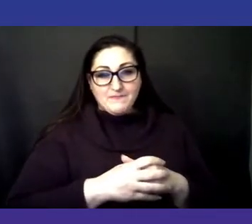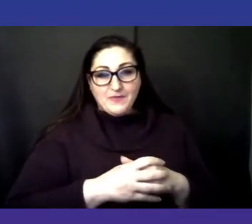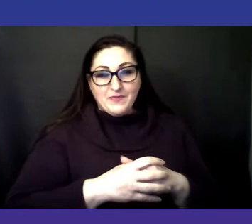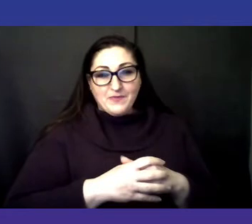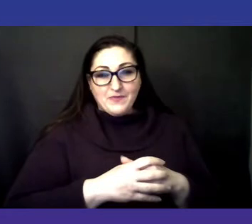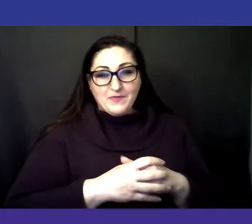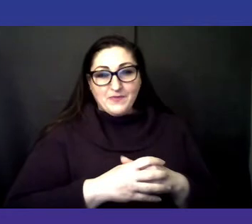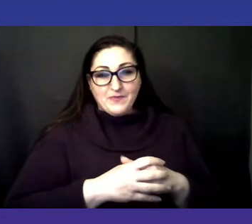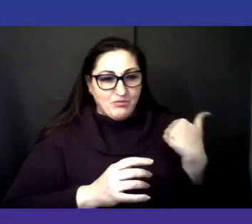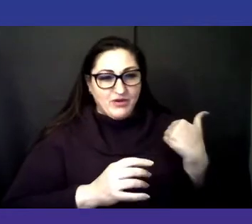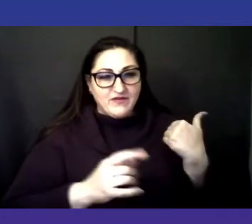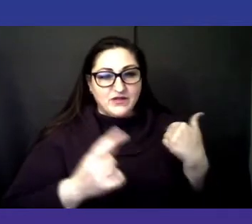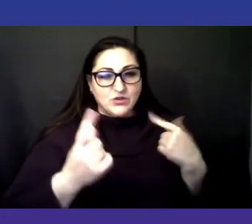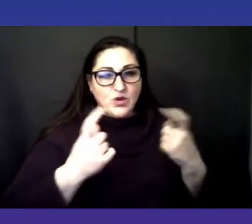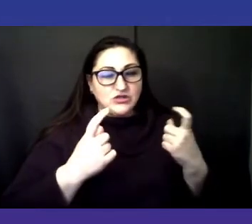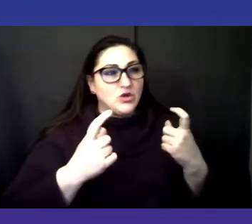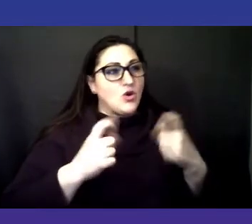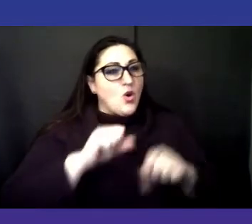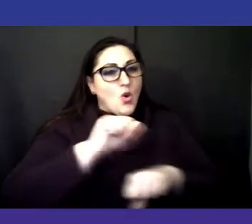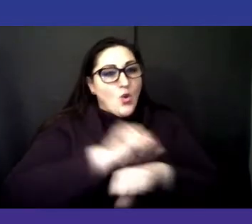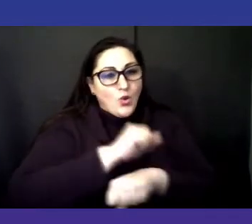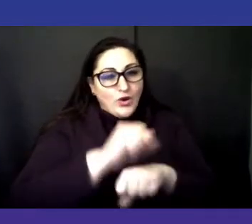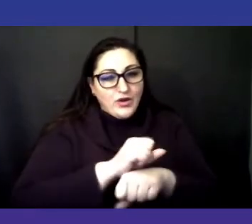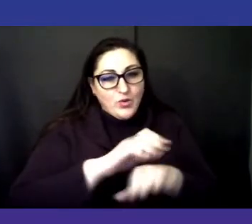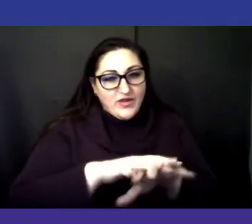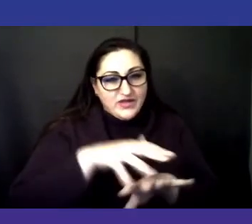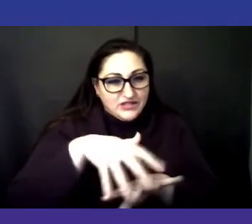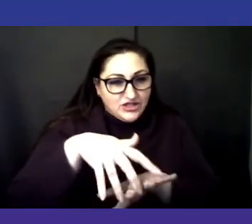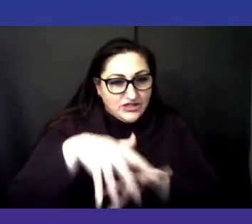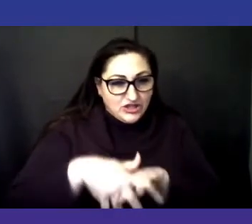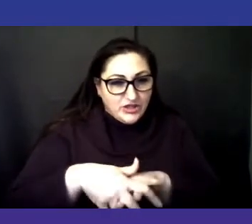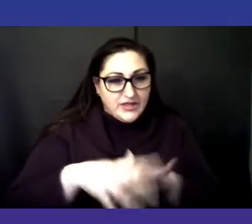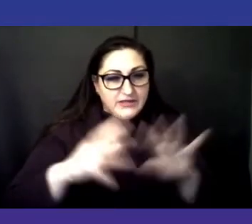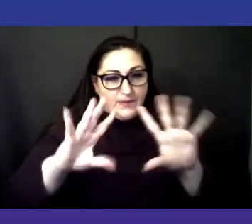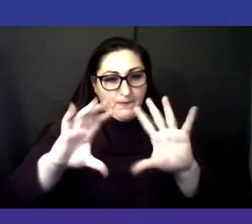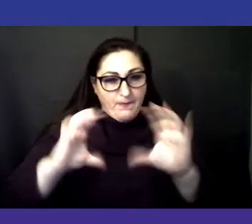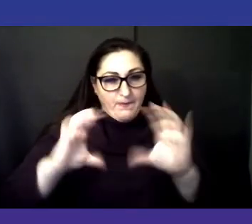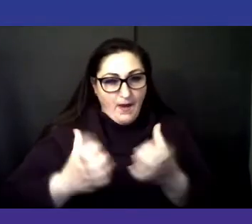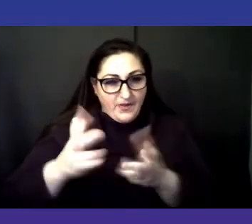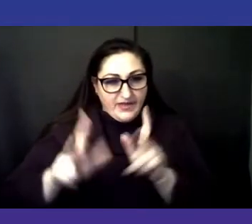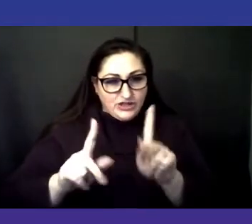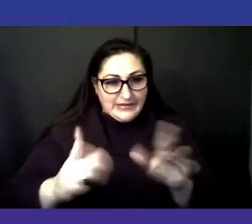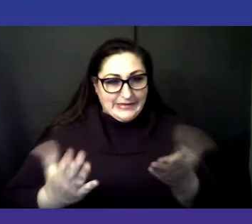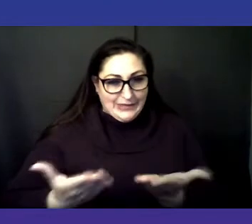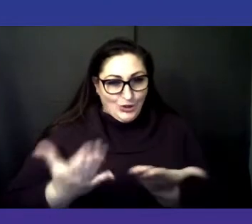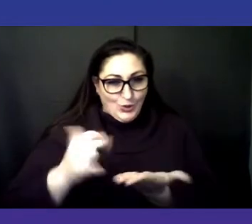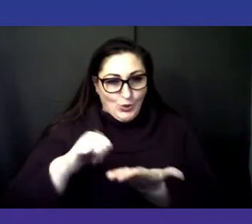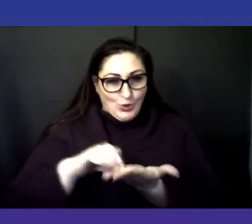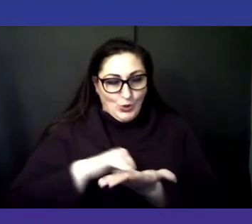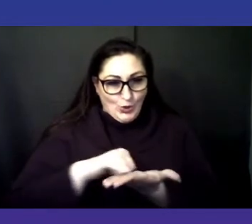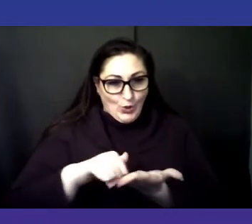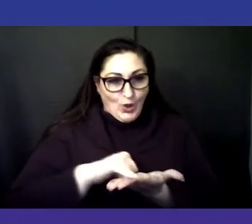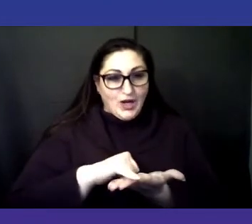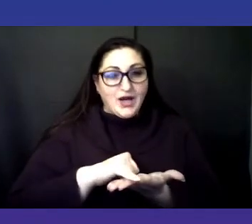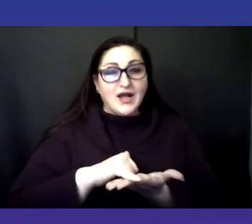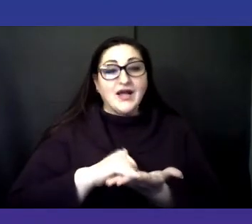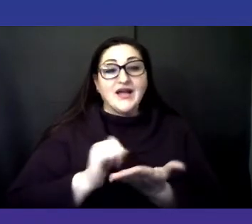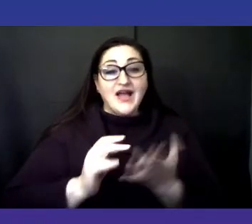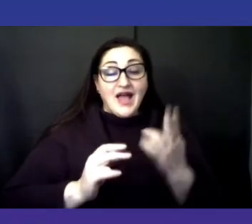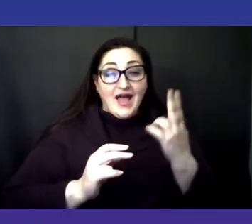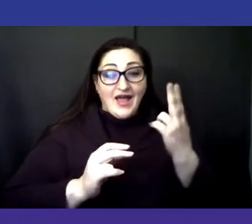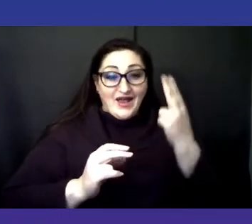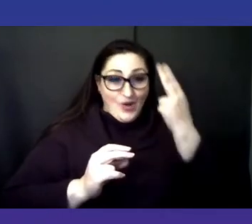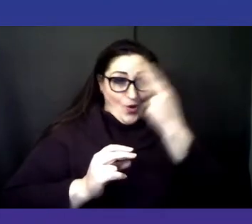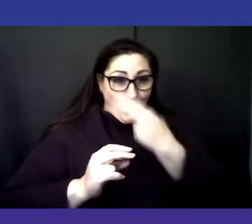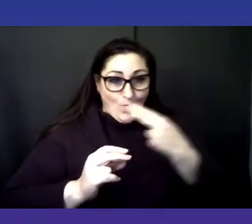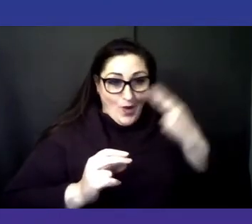was working with the indigenous population here in New York. In Hawaii, maybe it's because I grew up